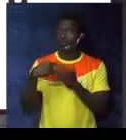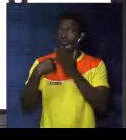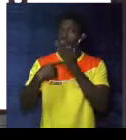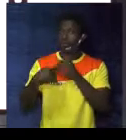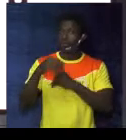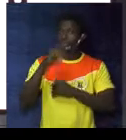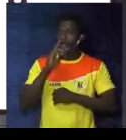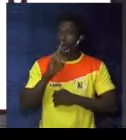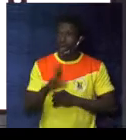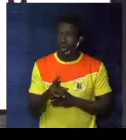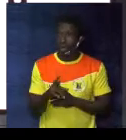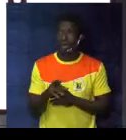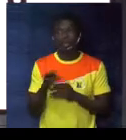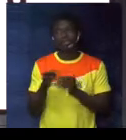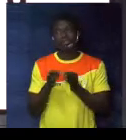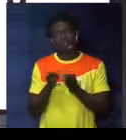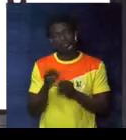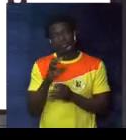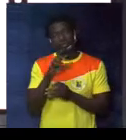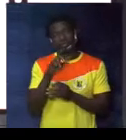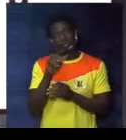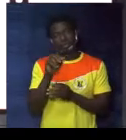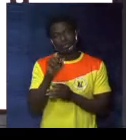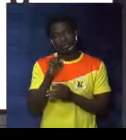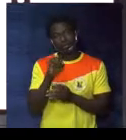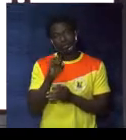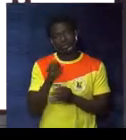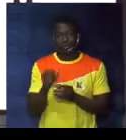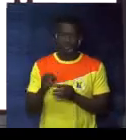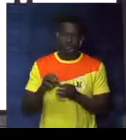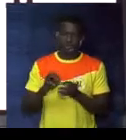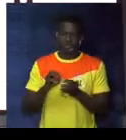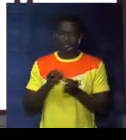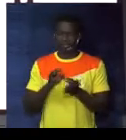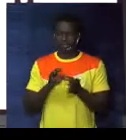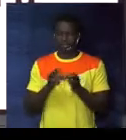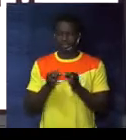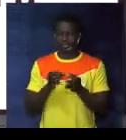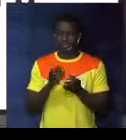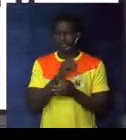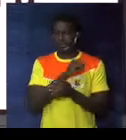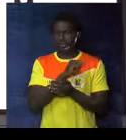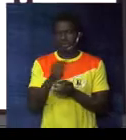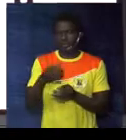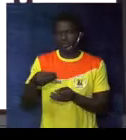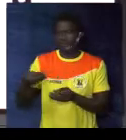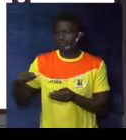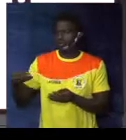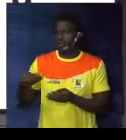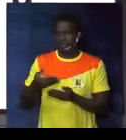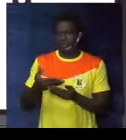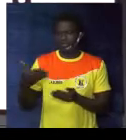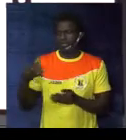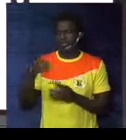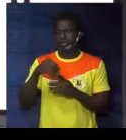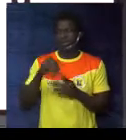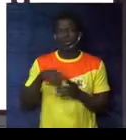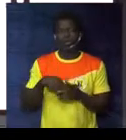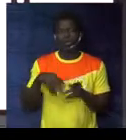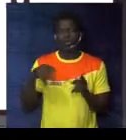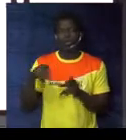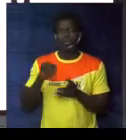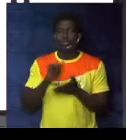Now, what are defining clauses? Defining clauses describes a particular object, thing,